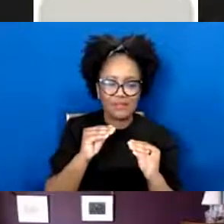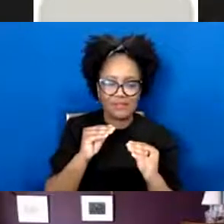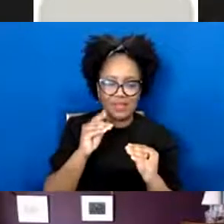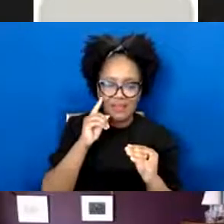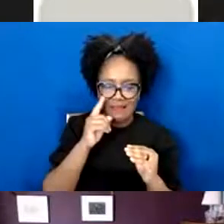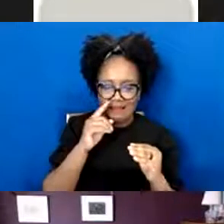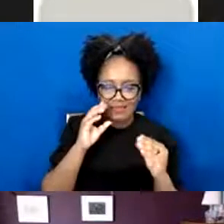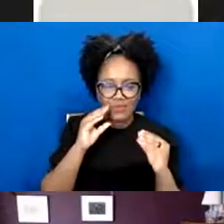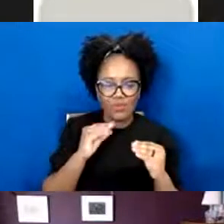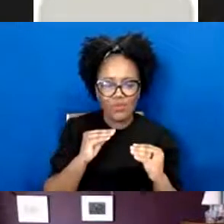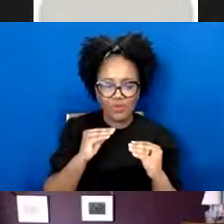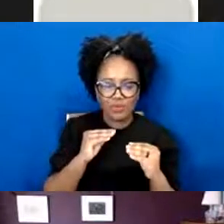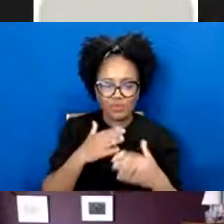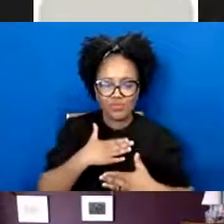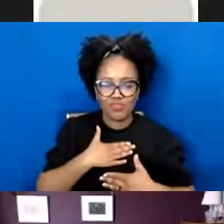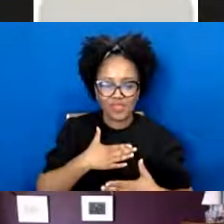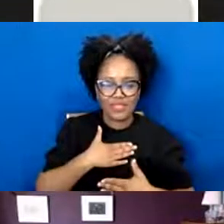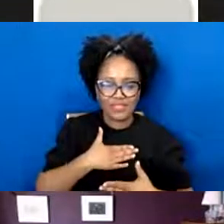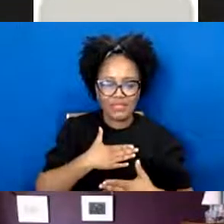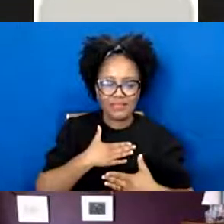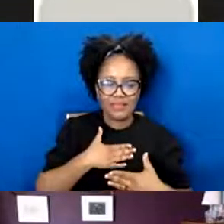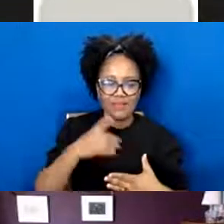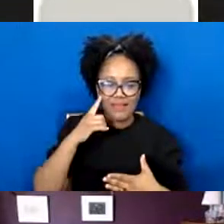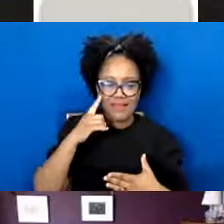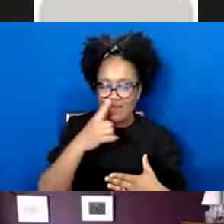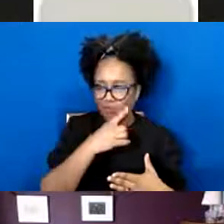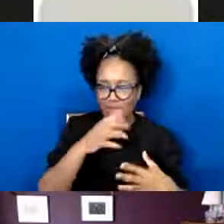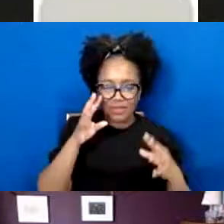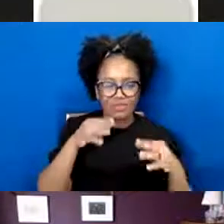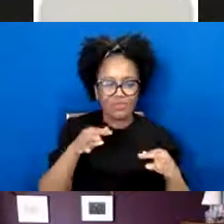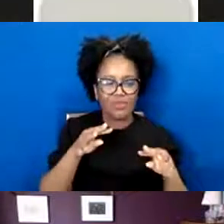dog curled into her belly and sighed.